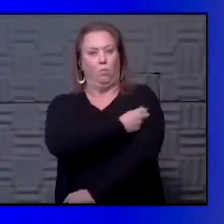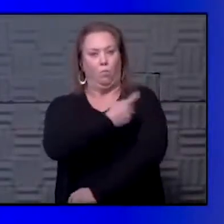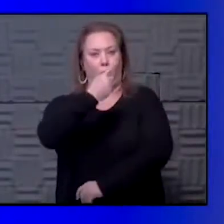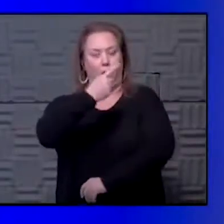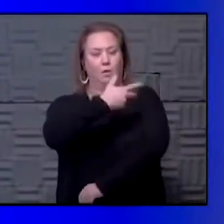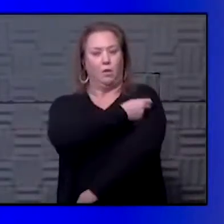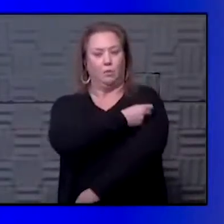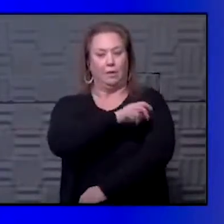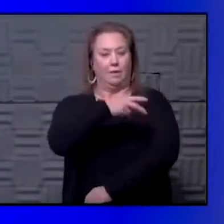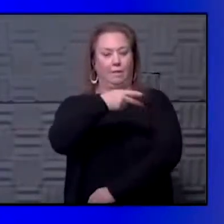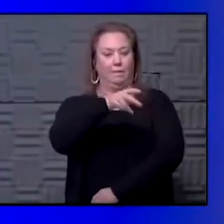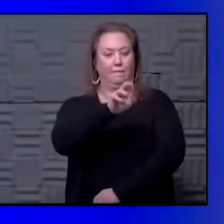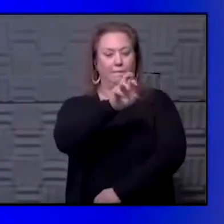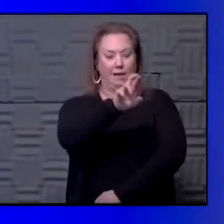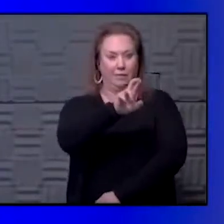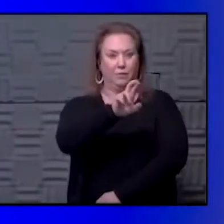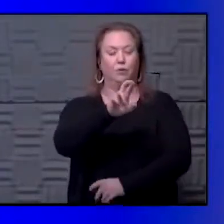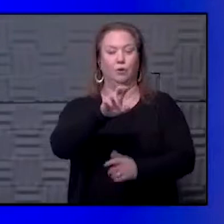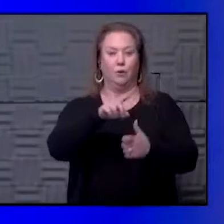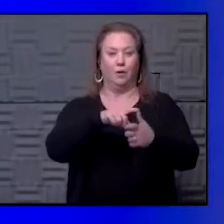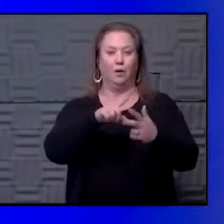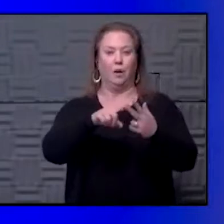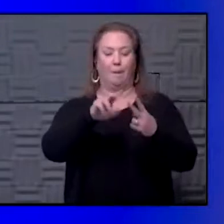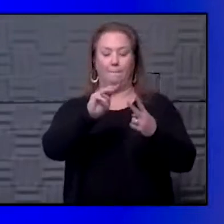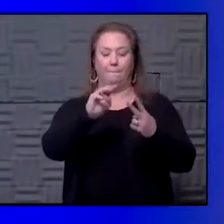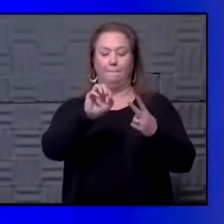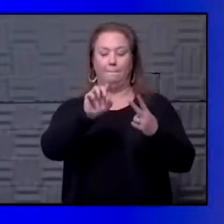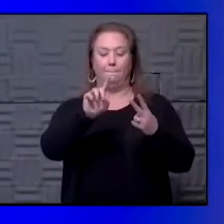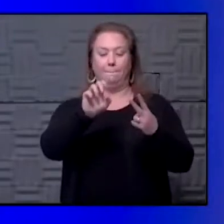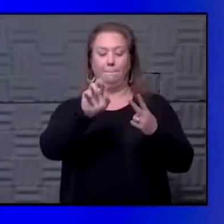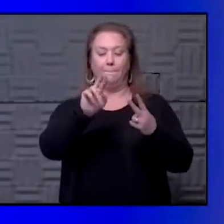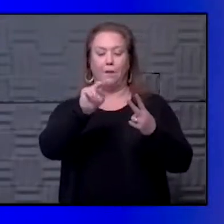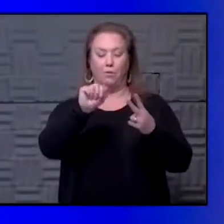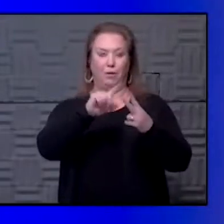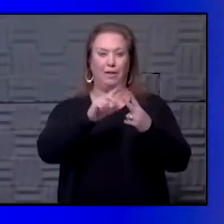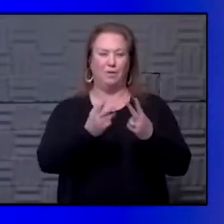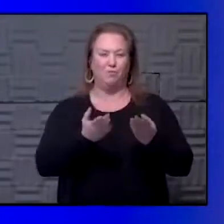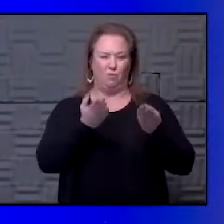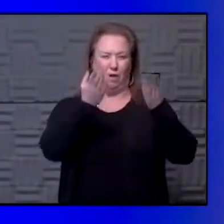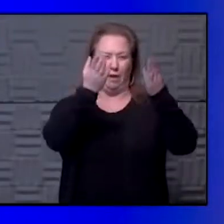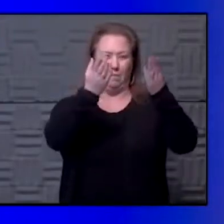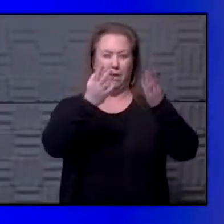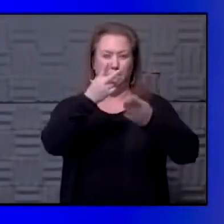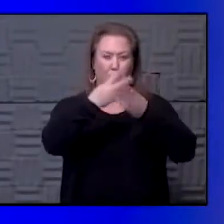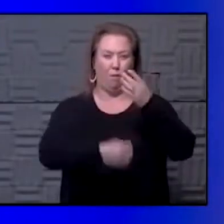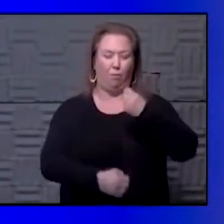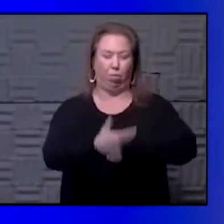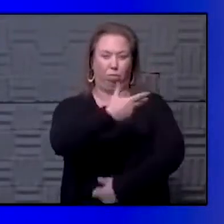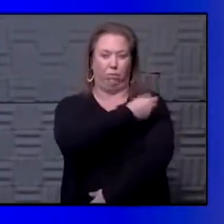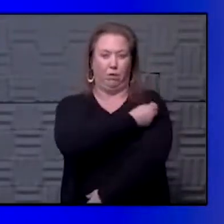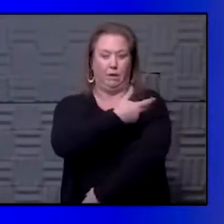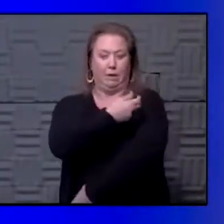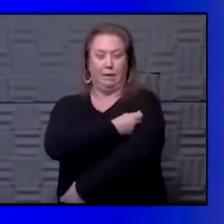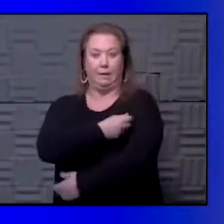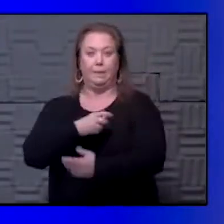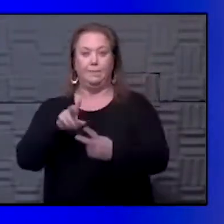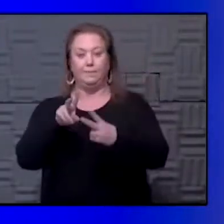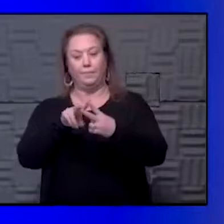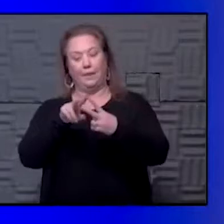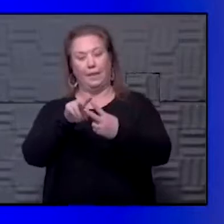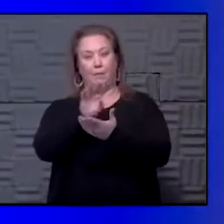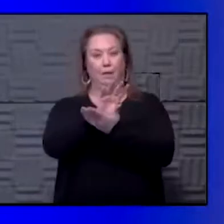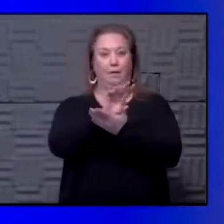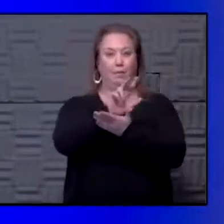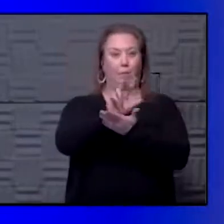if you are getting Pfizer and Moderna right now, I would still recommend, and it is recommended, that you get that second dose. Now, when is that second dose? Can that